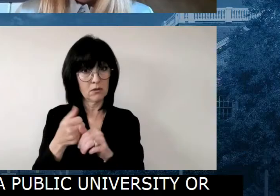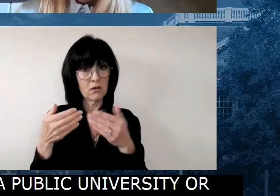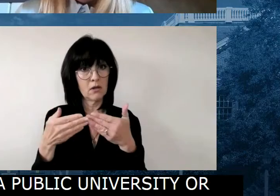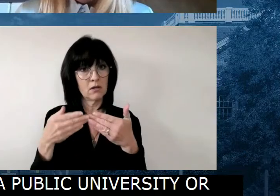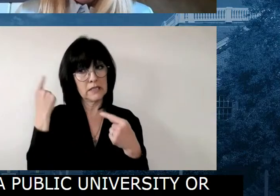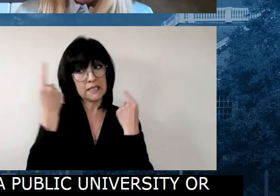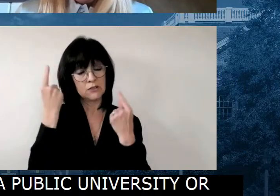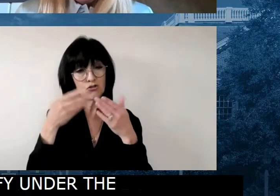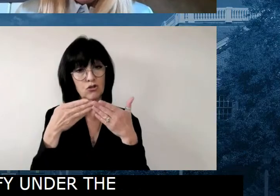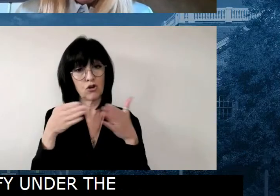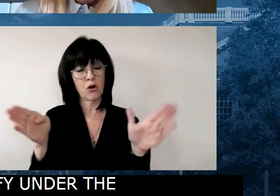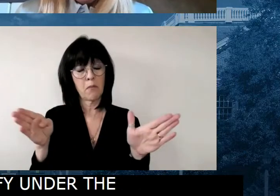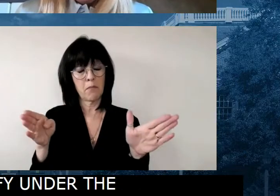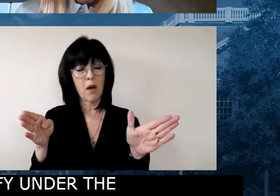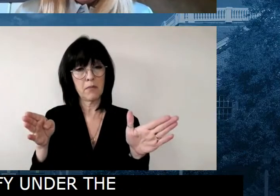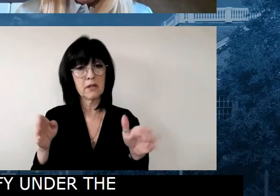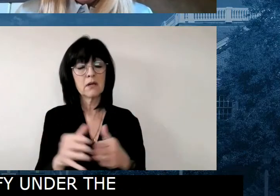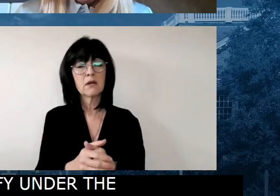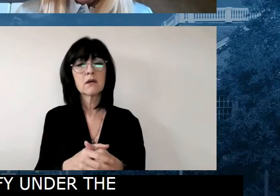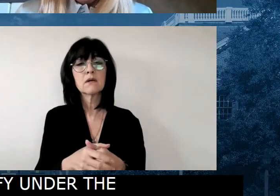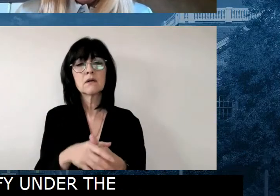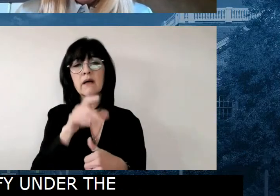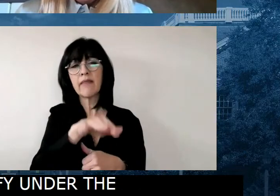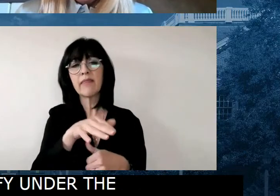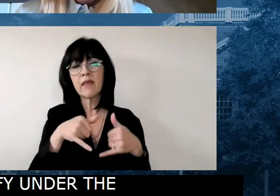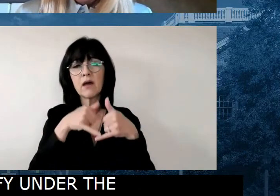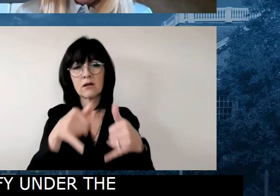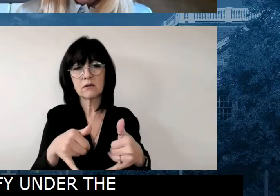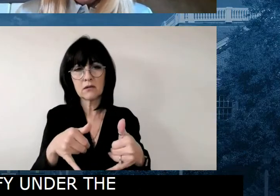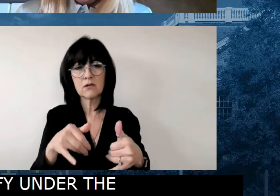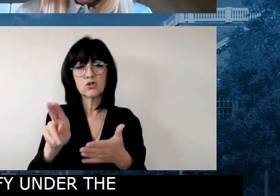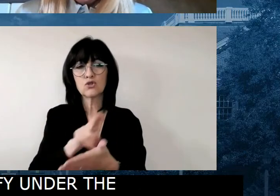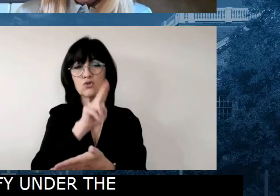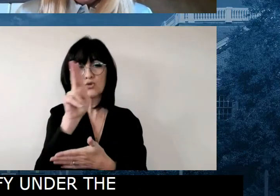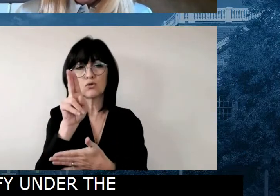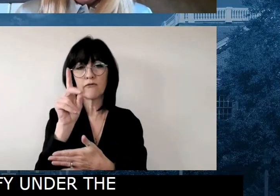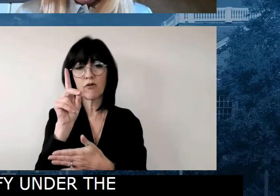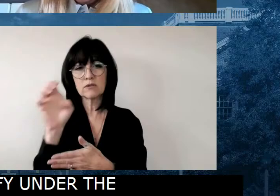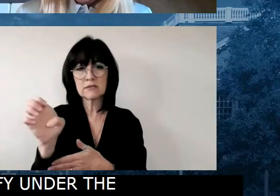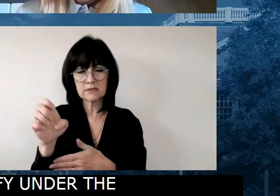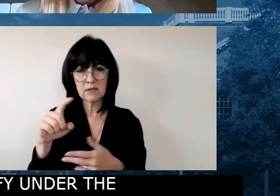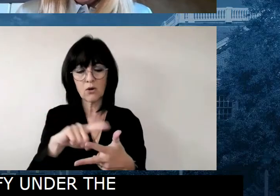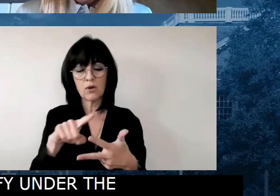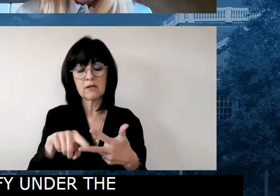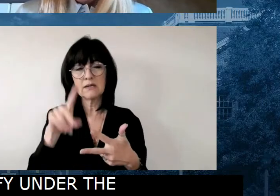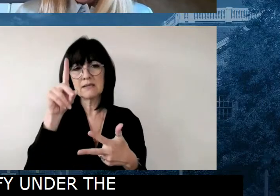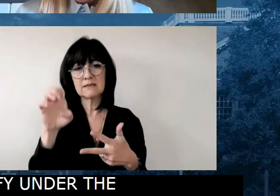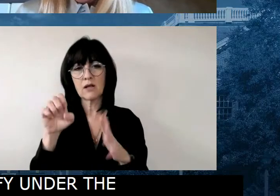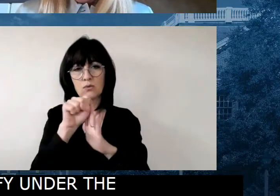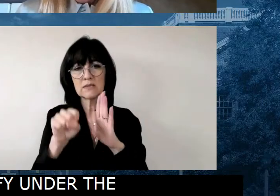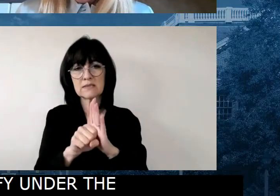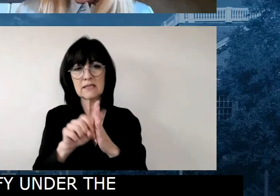the three schools that qualify are University of Delaware, Delaware State University, and Del Tech.